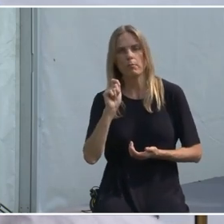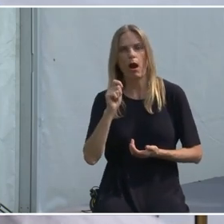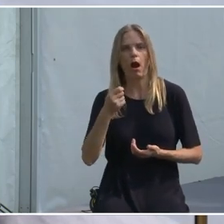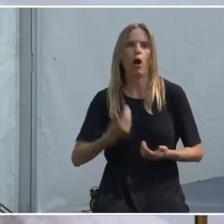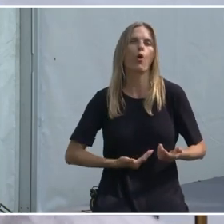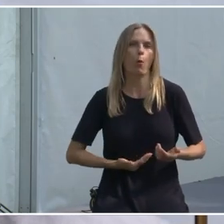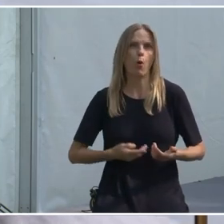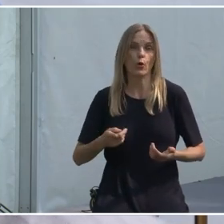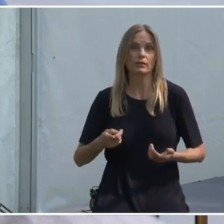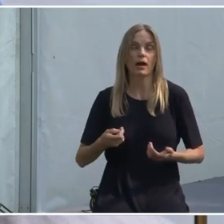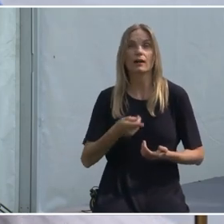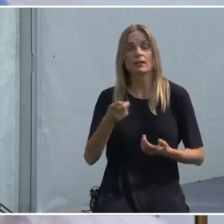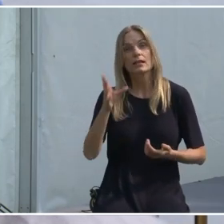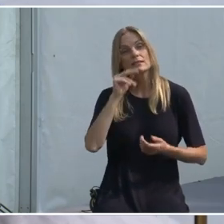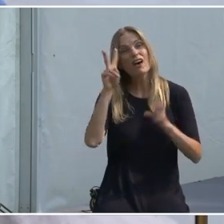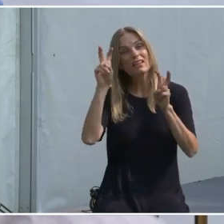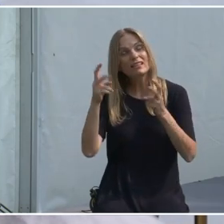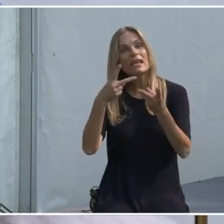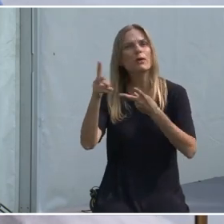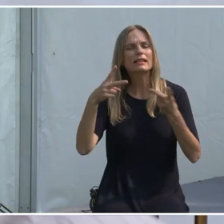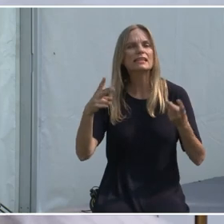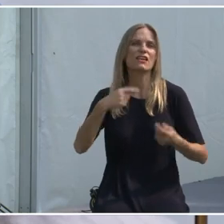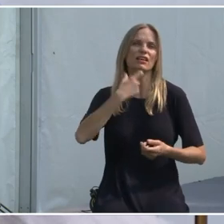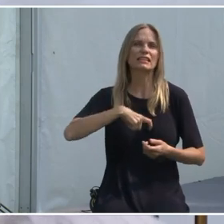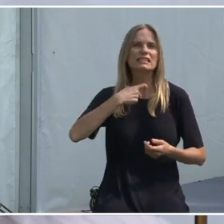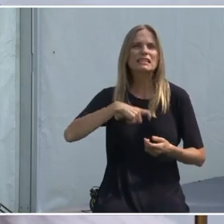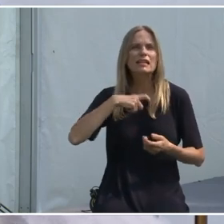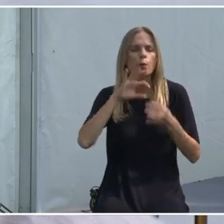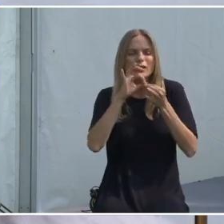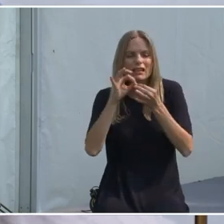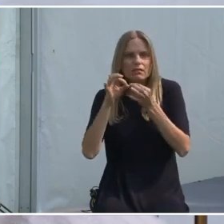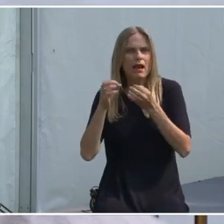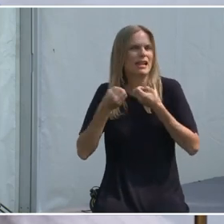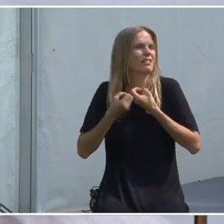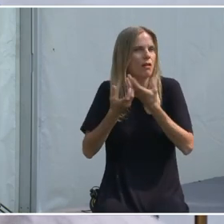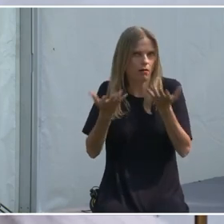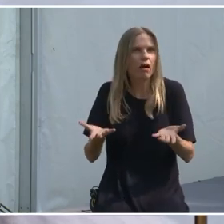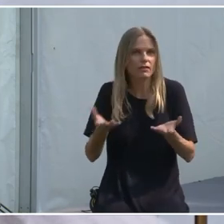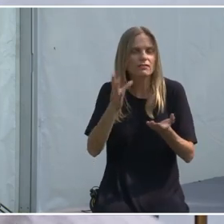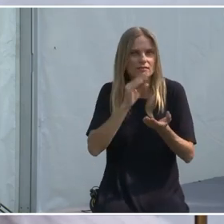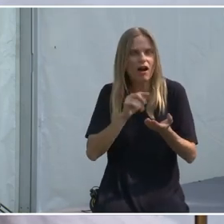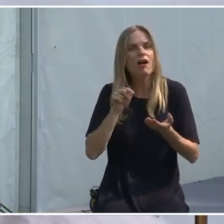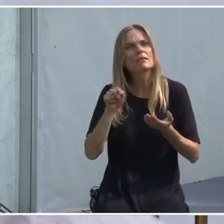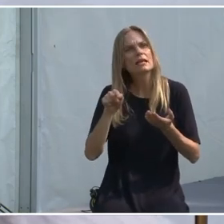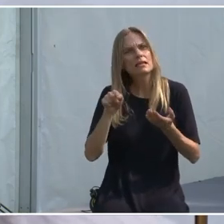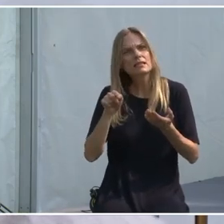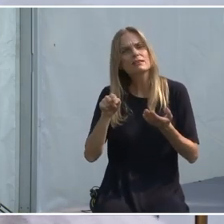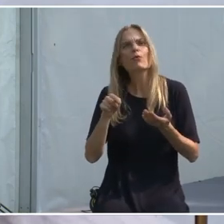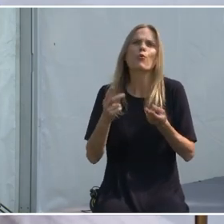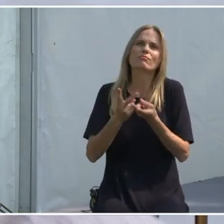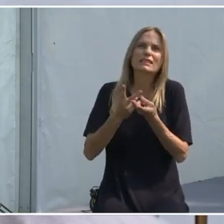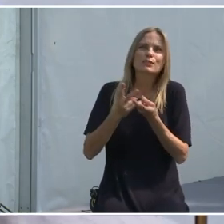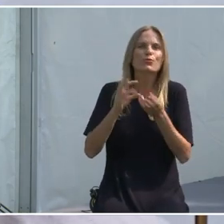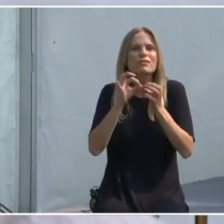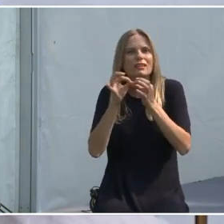breaker. They go into topics, they share personal details, which are considered things that you're not supposed to share